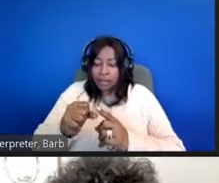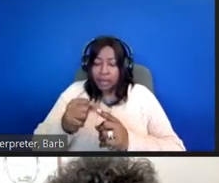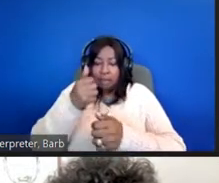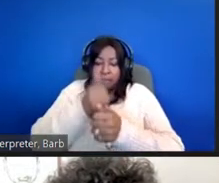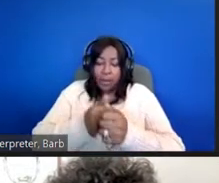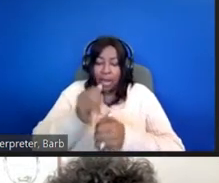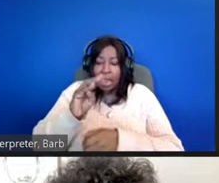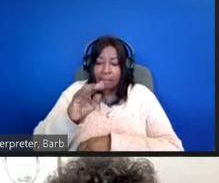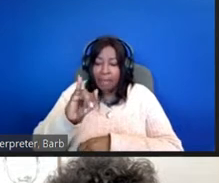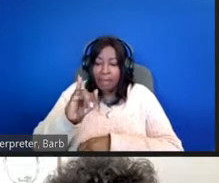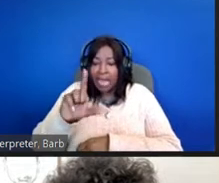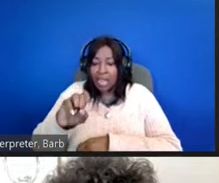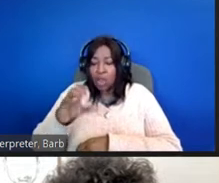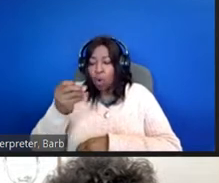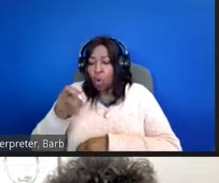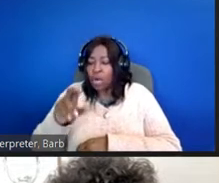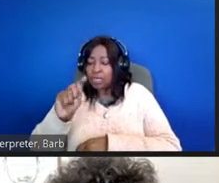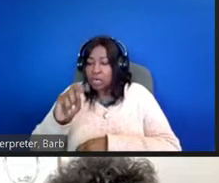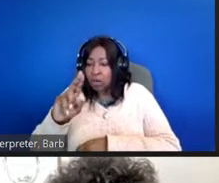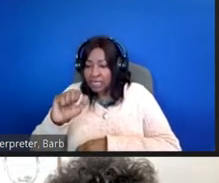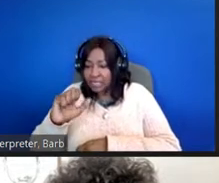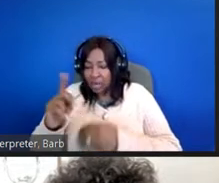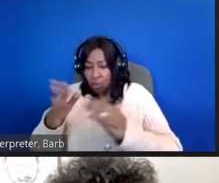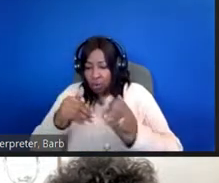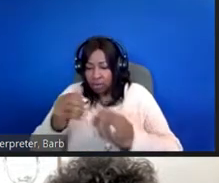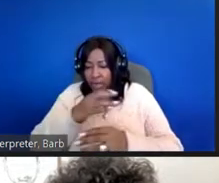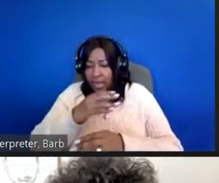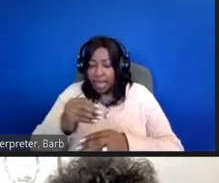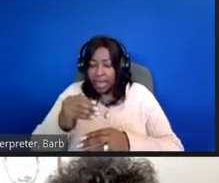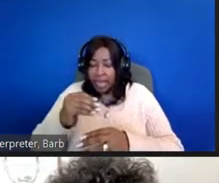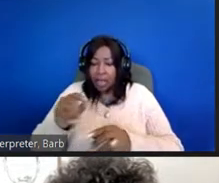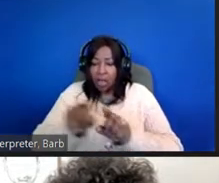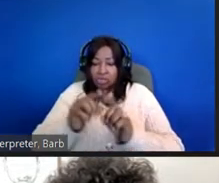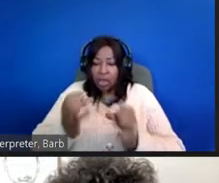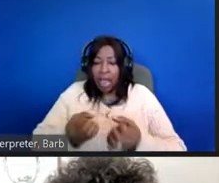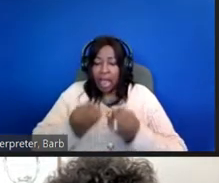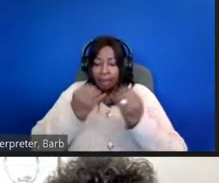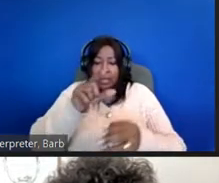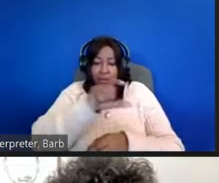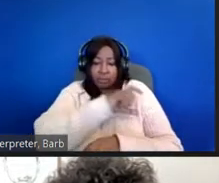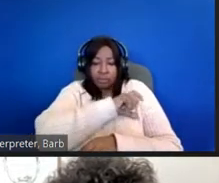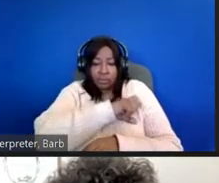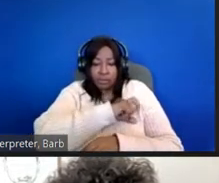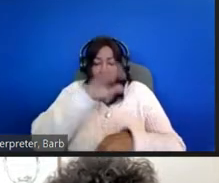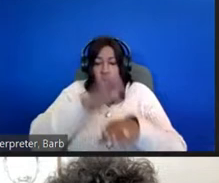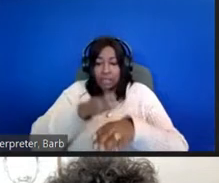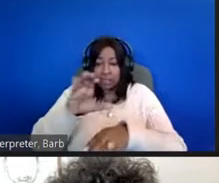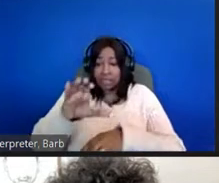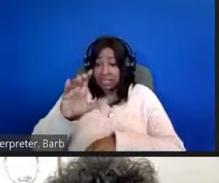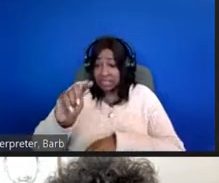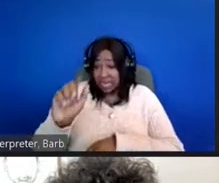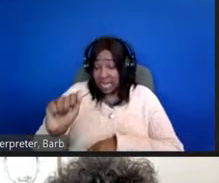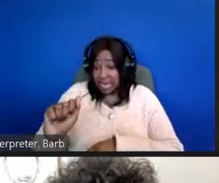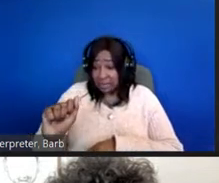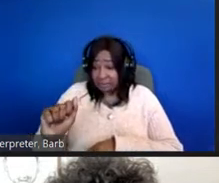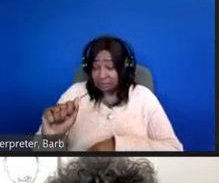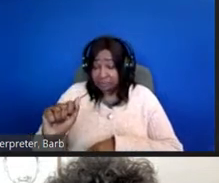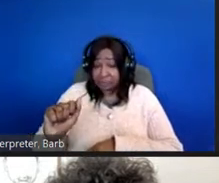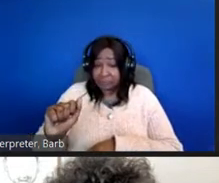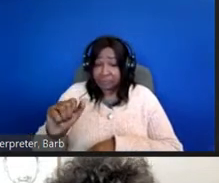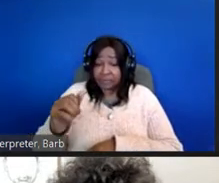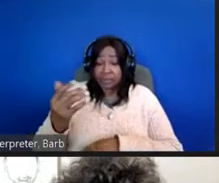whatever, and also the number of officers that are on the CTA. But so I'd like to request